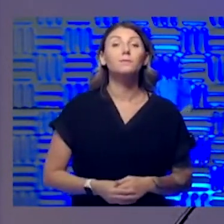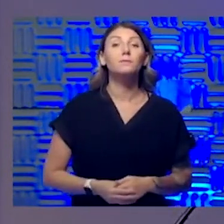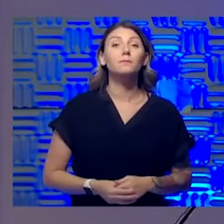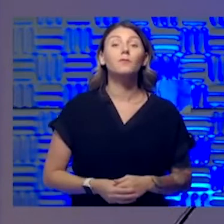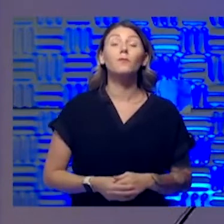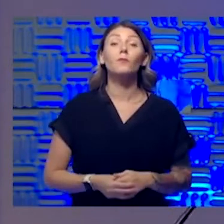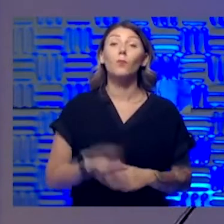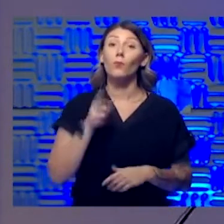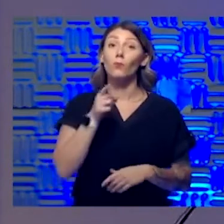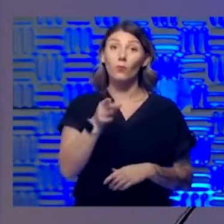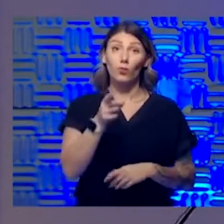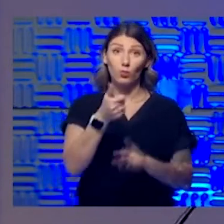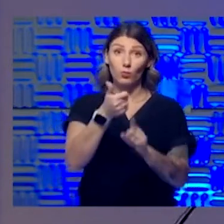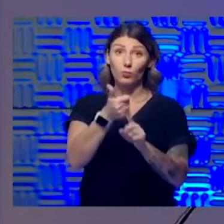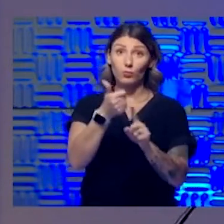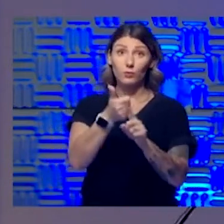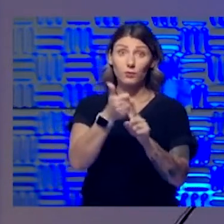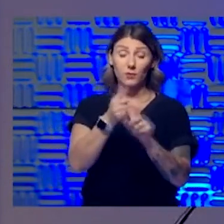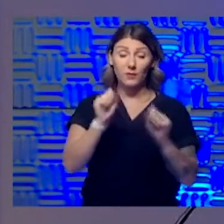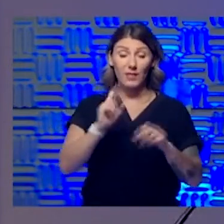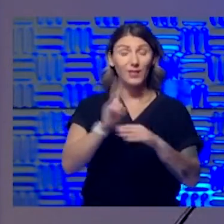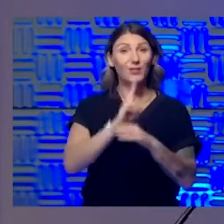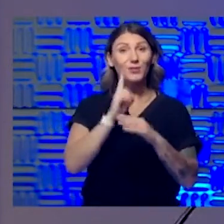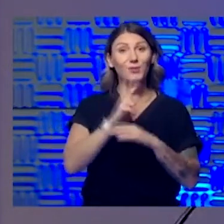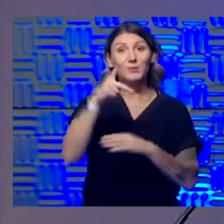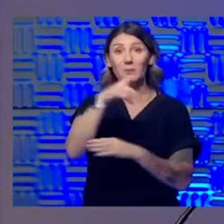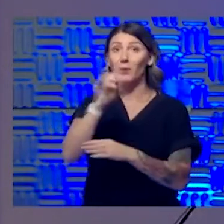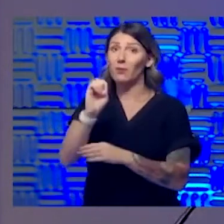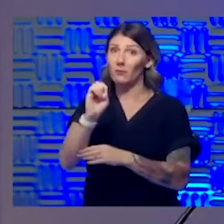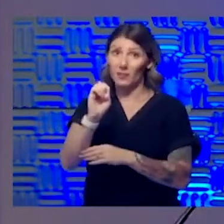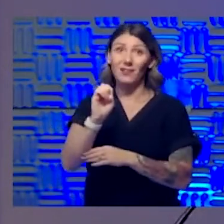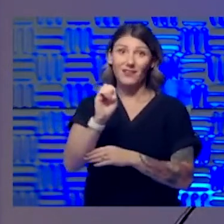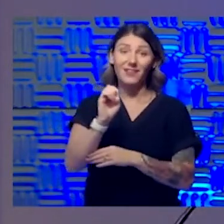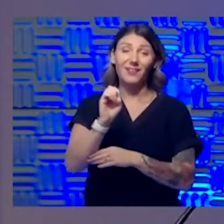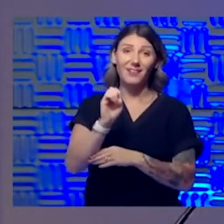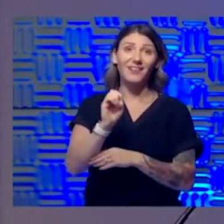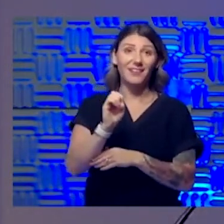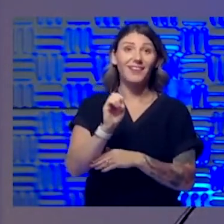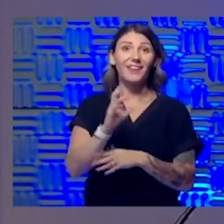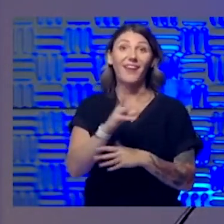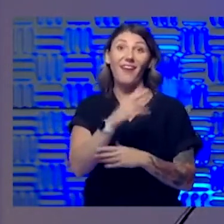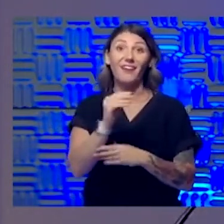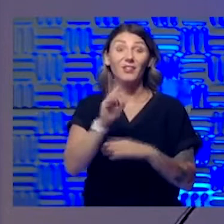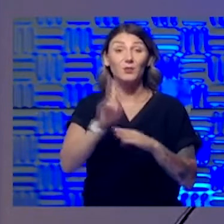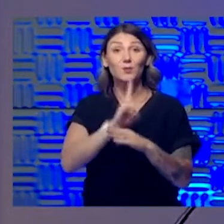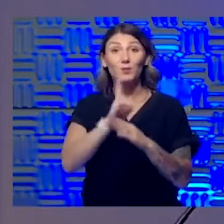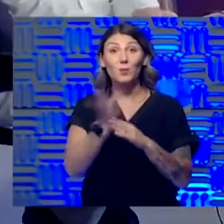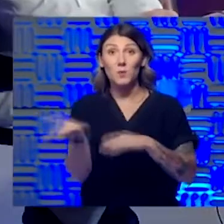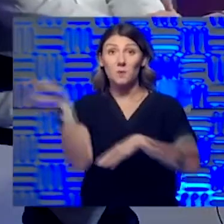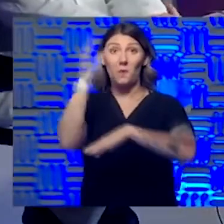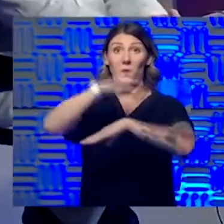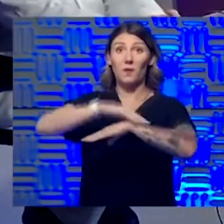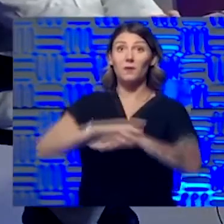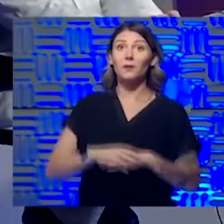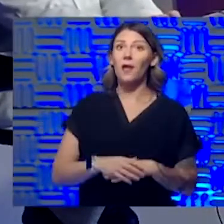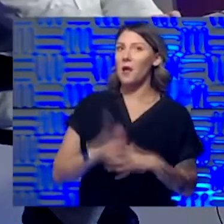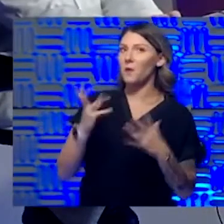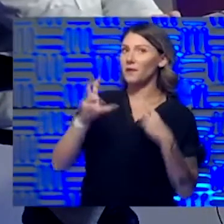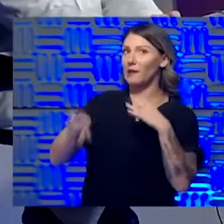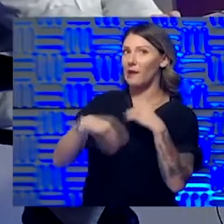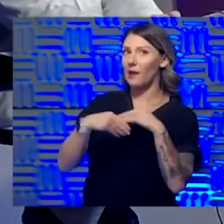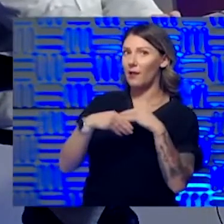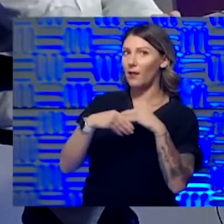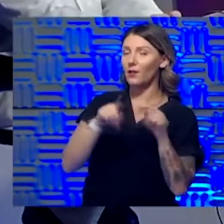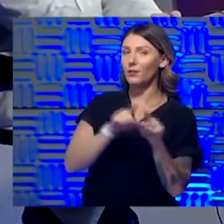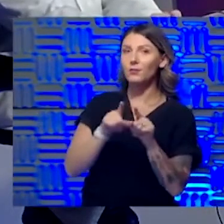can wear PPE and make sure that you do that throughout the day. And I'll just I'm going to pile onto this because I